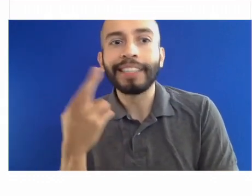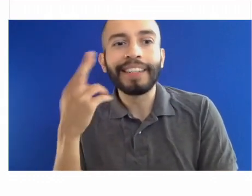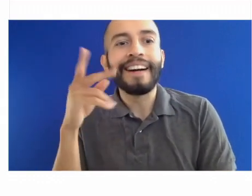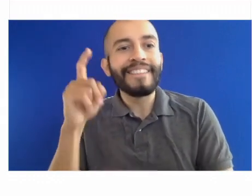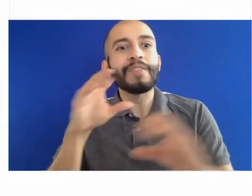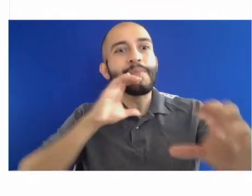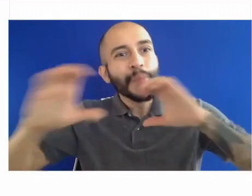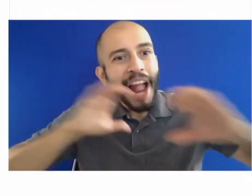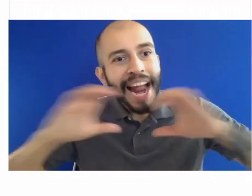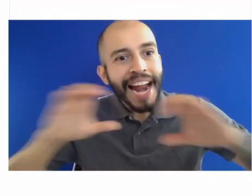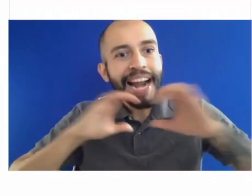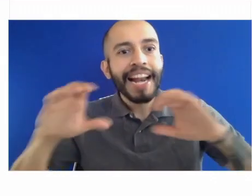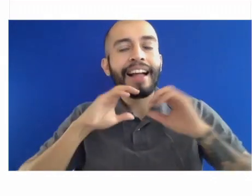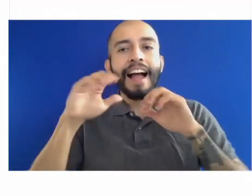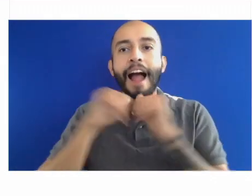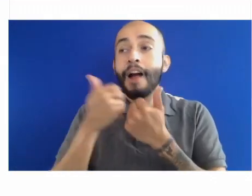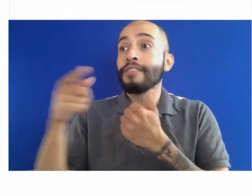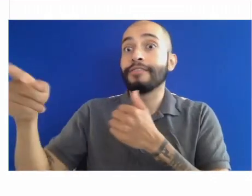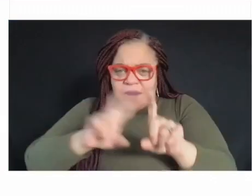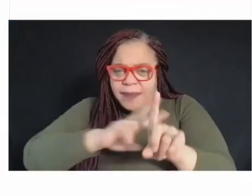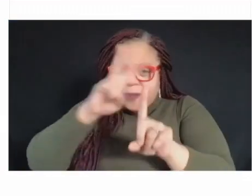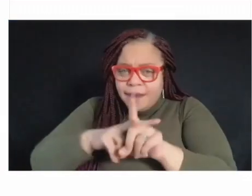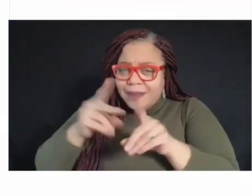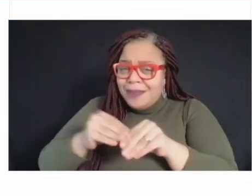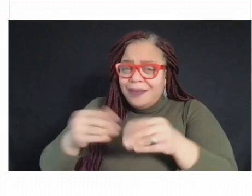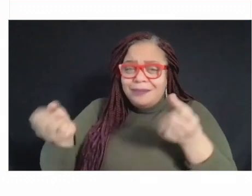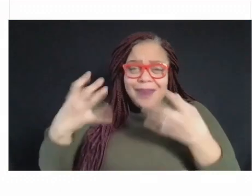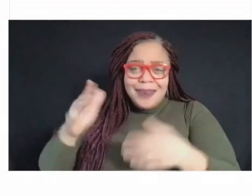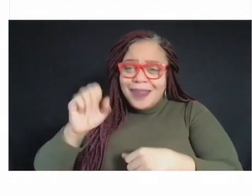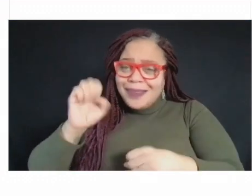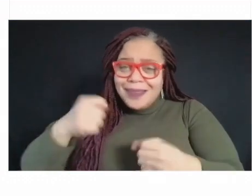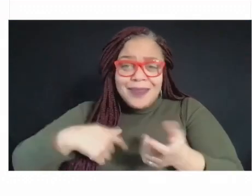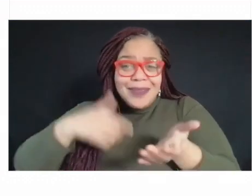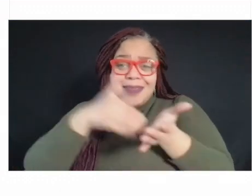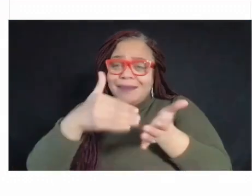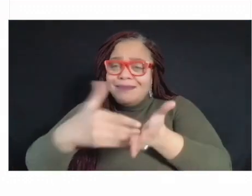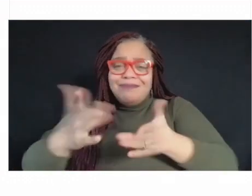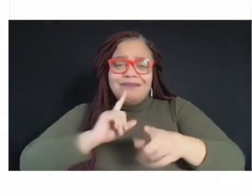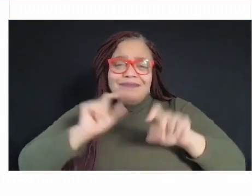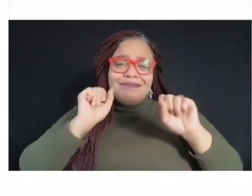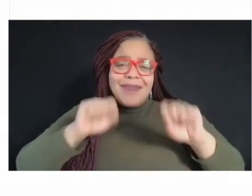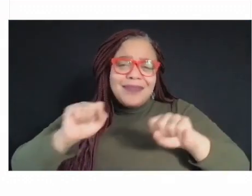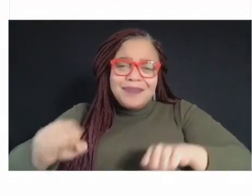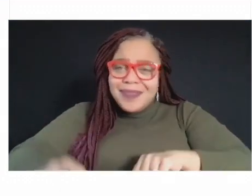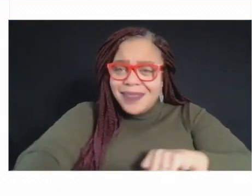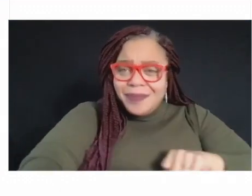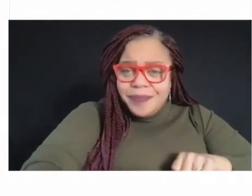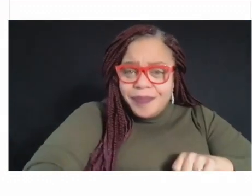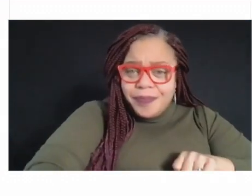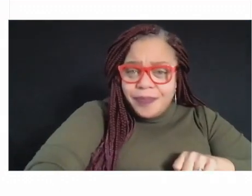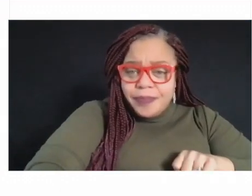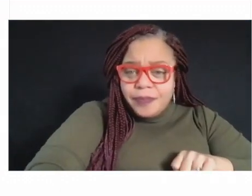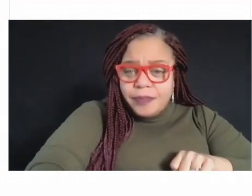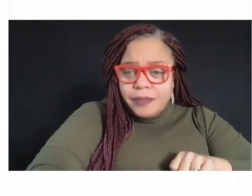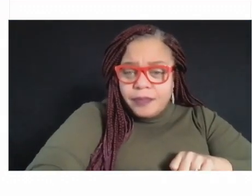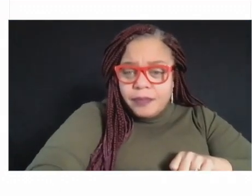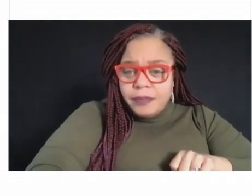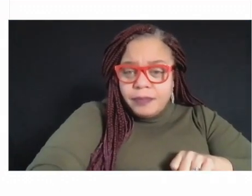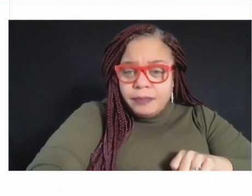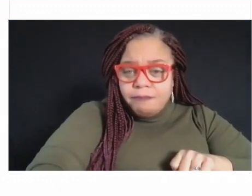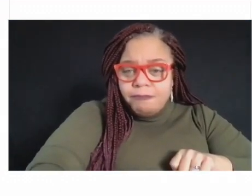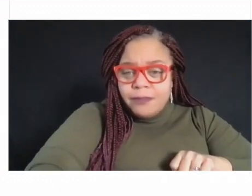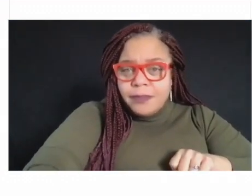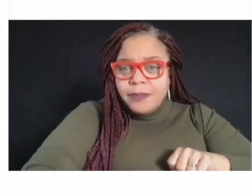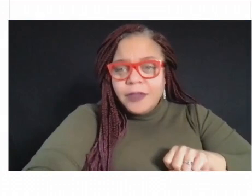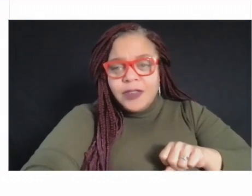up by some of these adversarial actors. And we rarely take advantage of those because we tend to focus